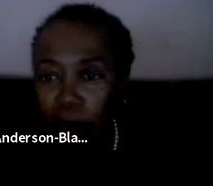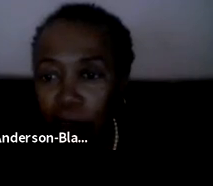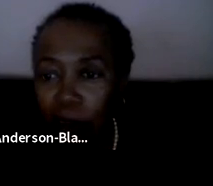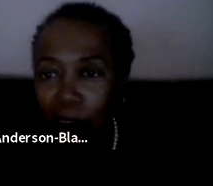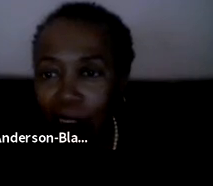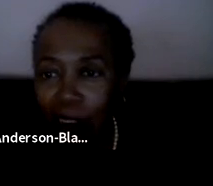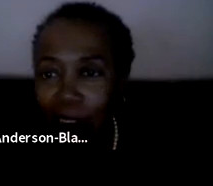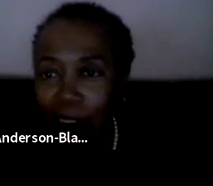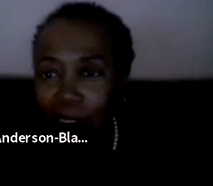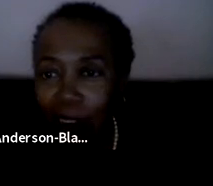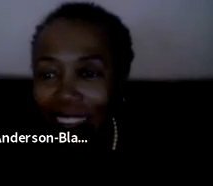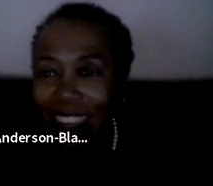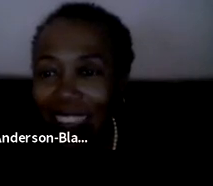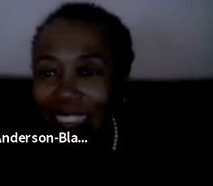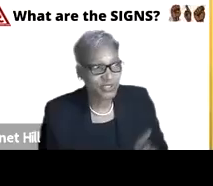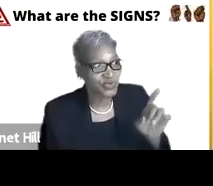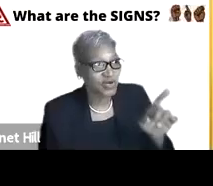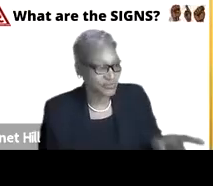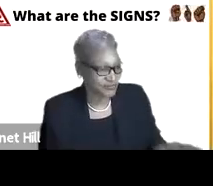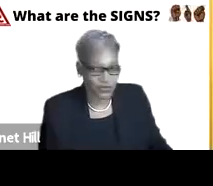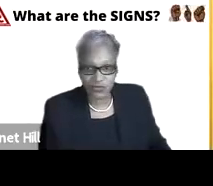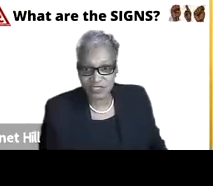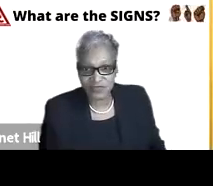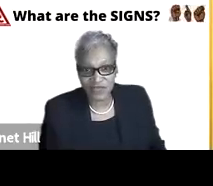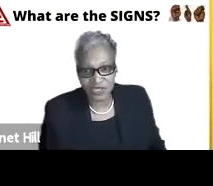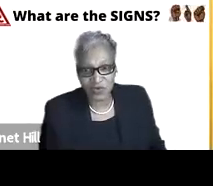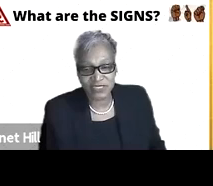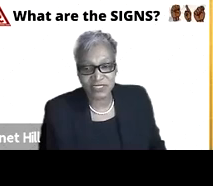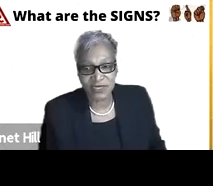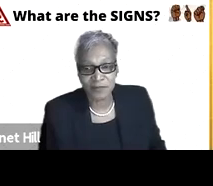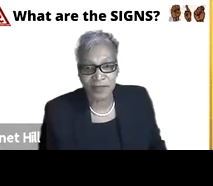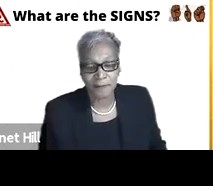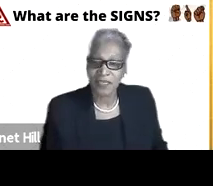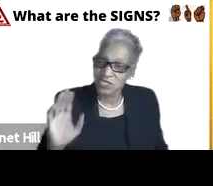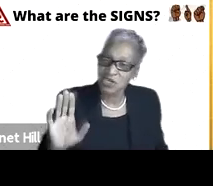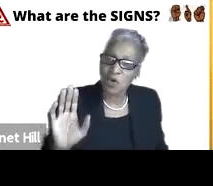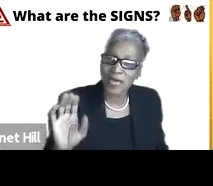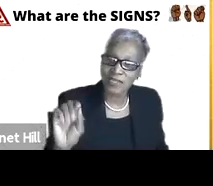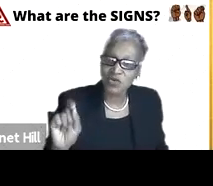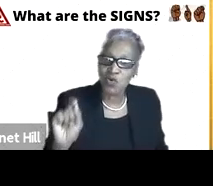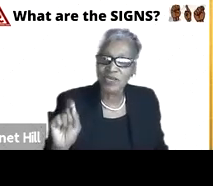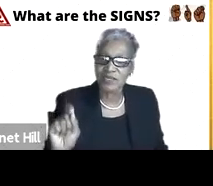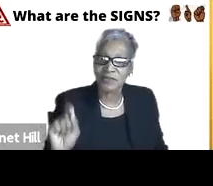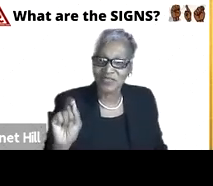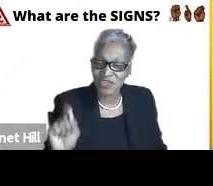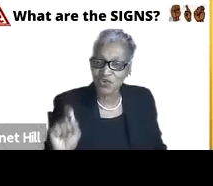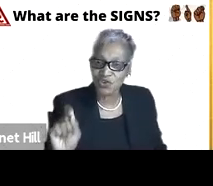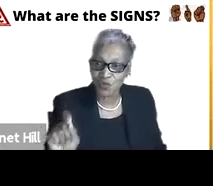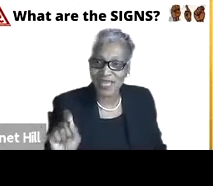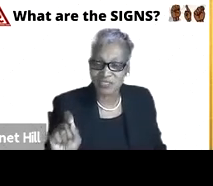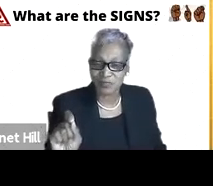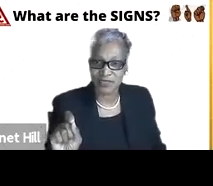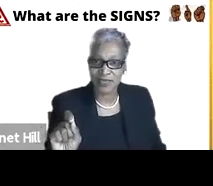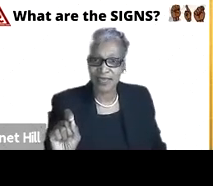You've been great. For some of the time. But I do want you all to view this video that's going to come up. It's going to go by a little quickly, but I think you